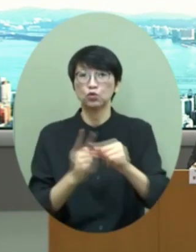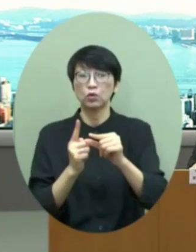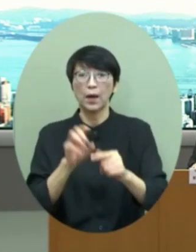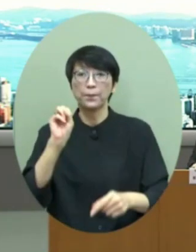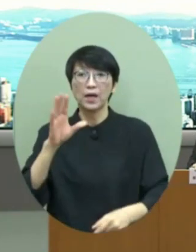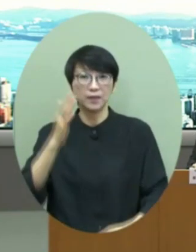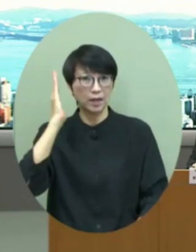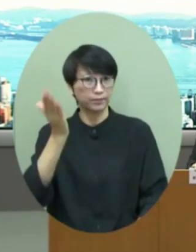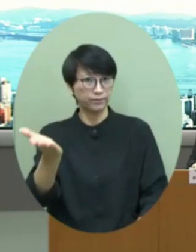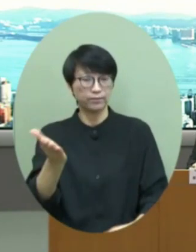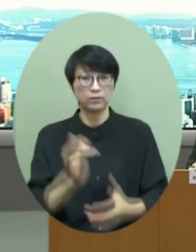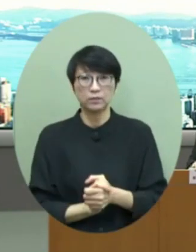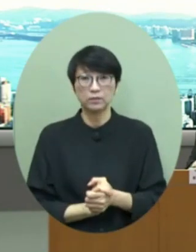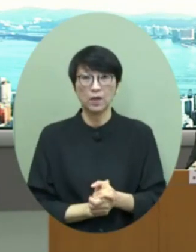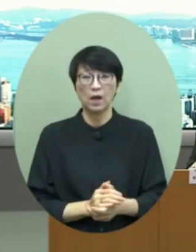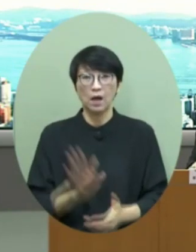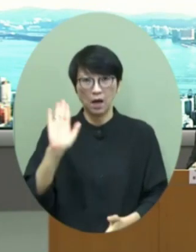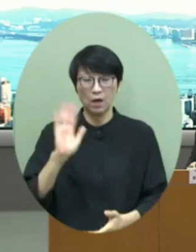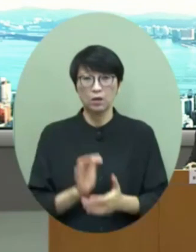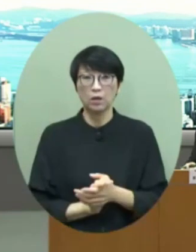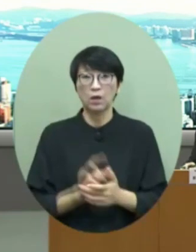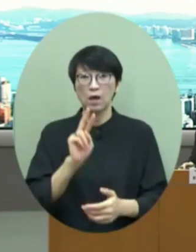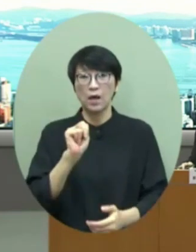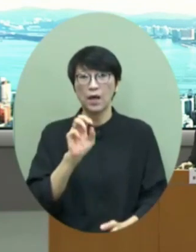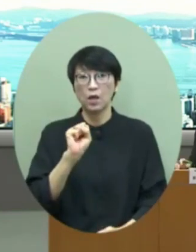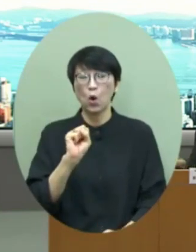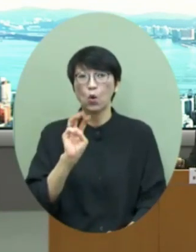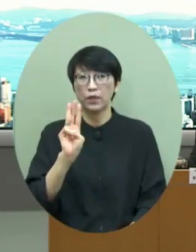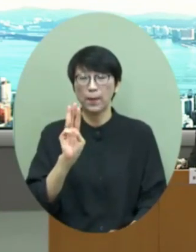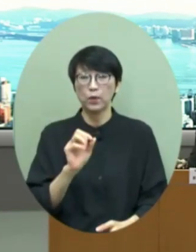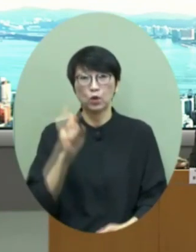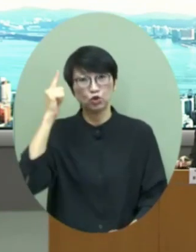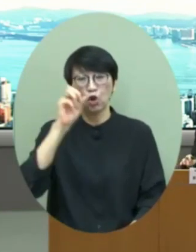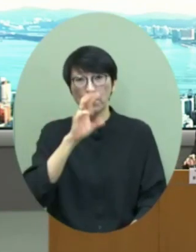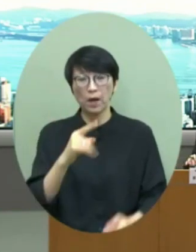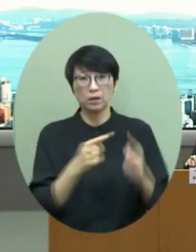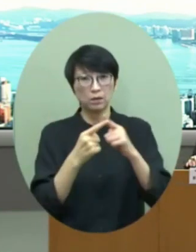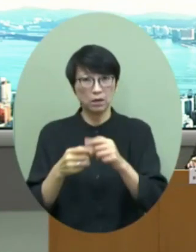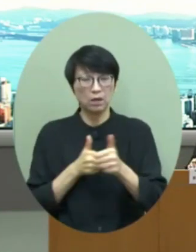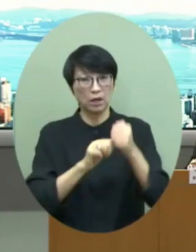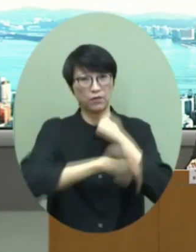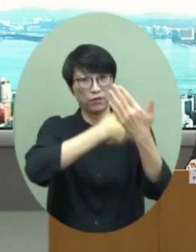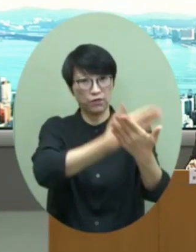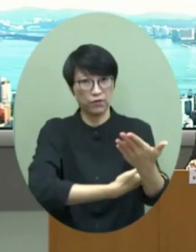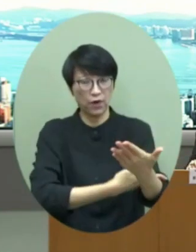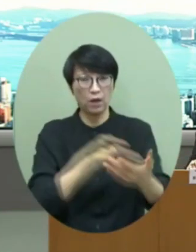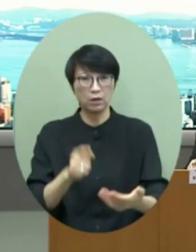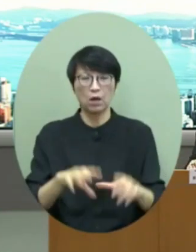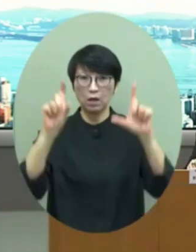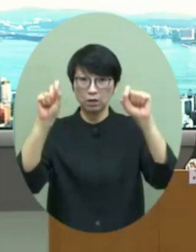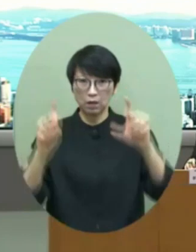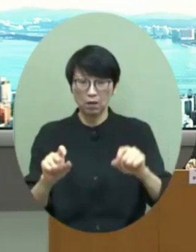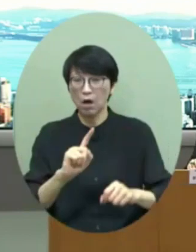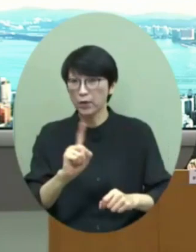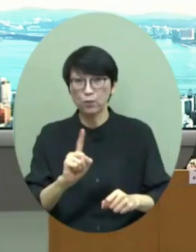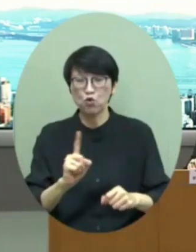you ask questions. Right? I'm from Now TV. Good afternoon. Now, members of the public